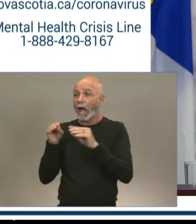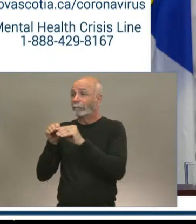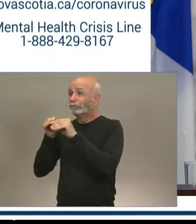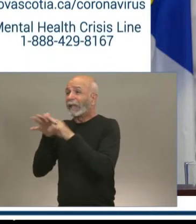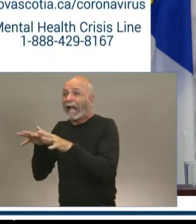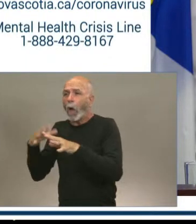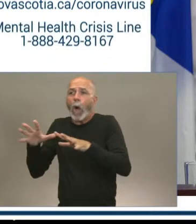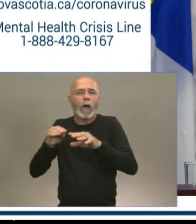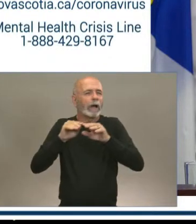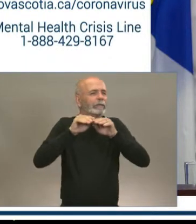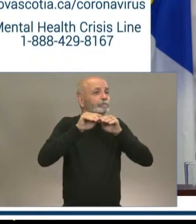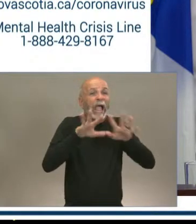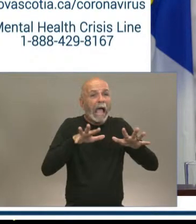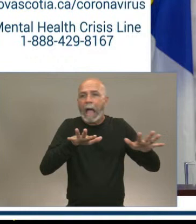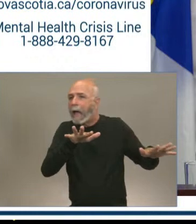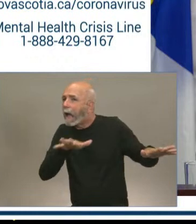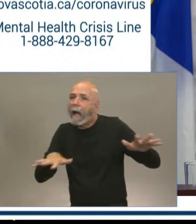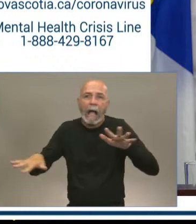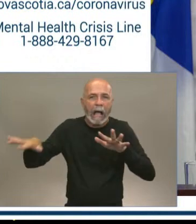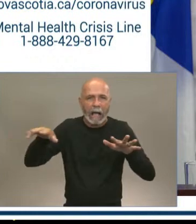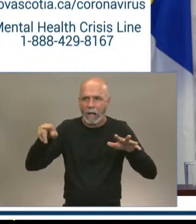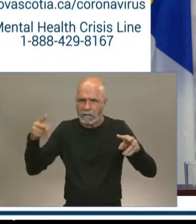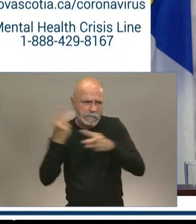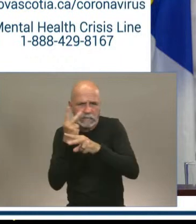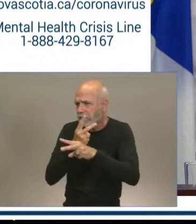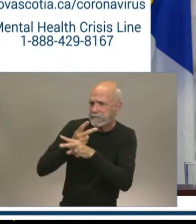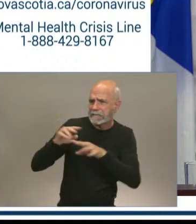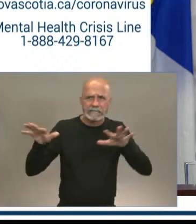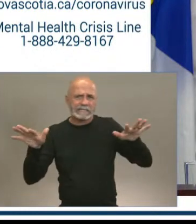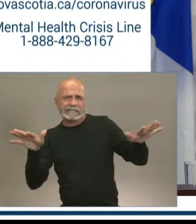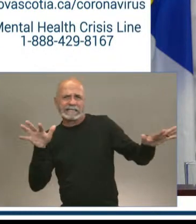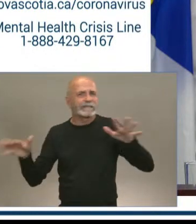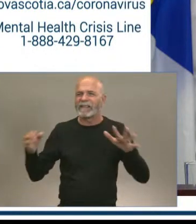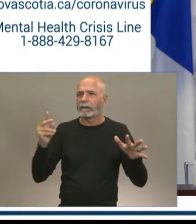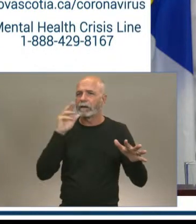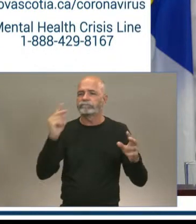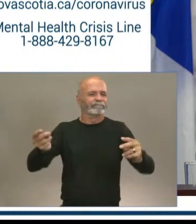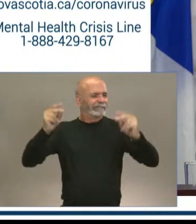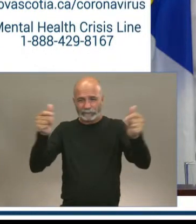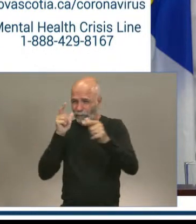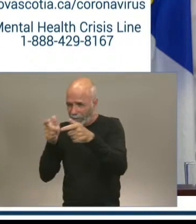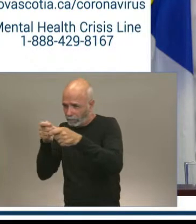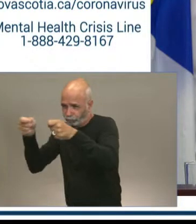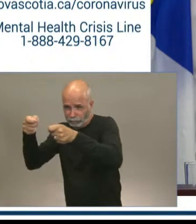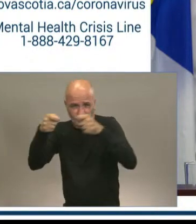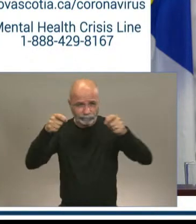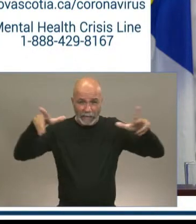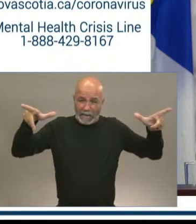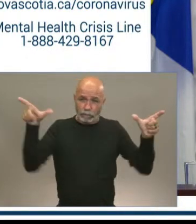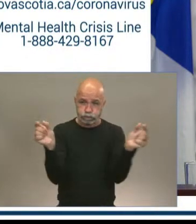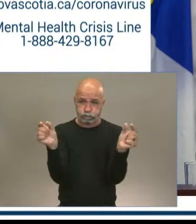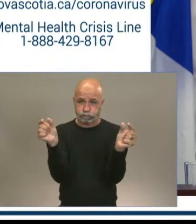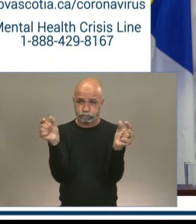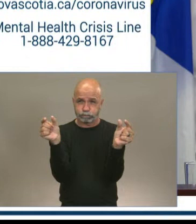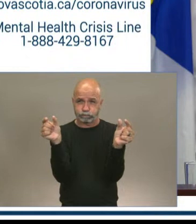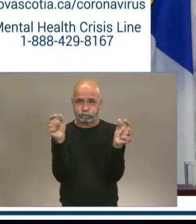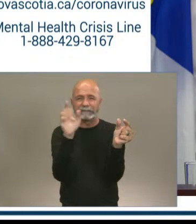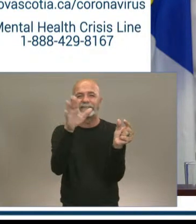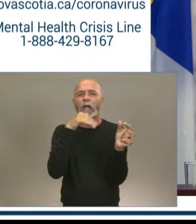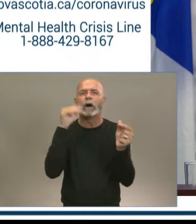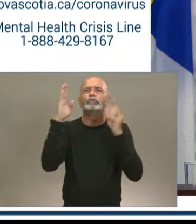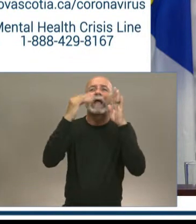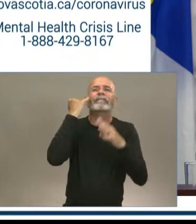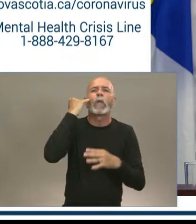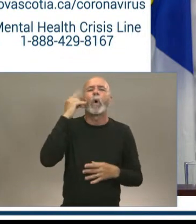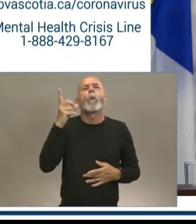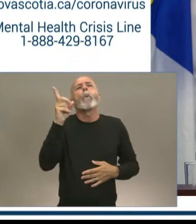an anomaly, our system is agile and we can move in quickly to manage that. For now, let's not worry about what if. Let's think about